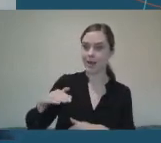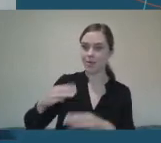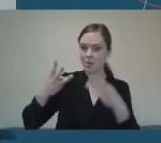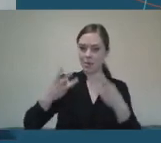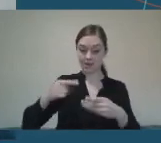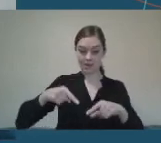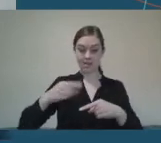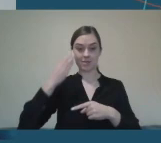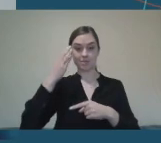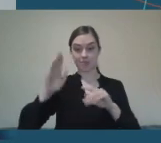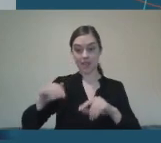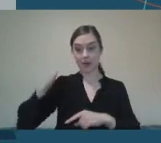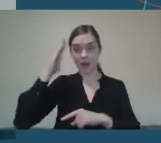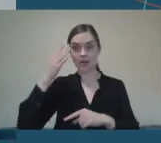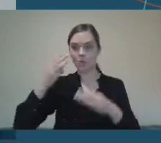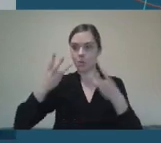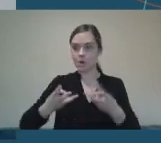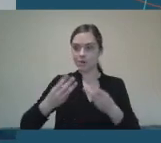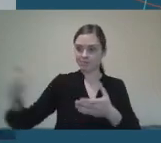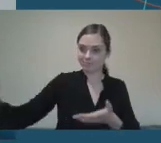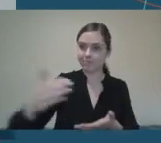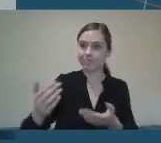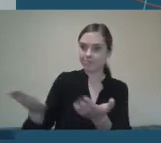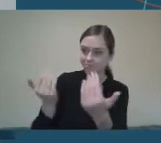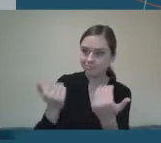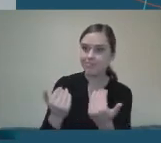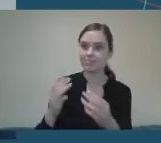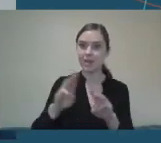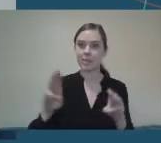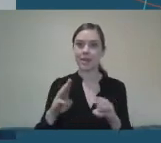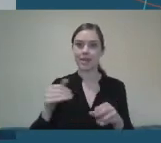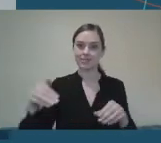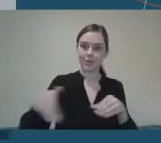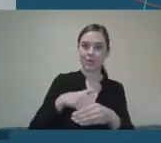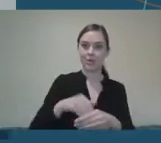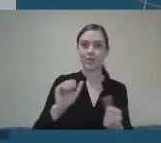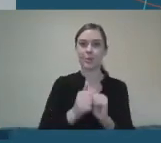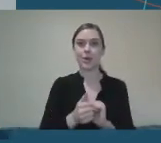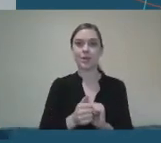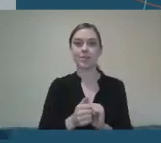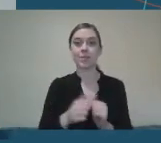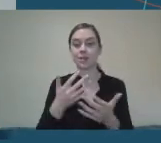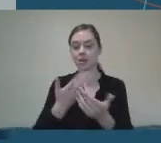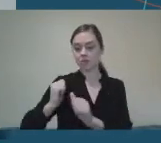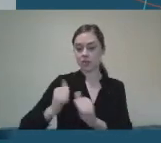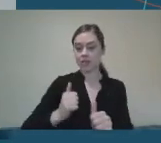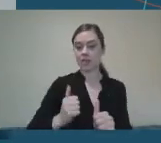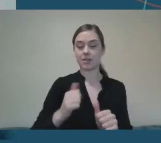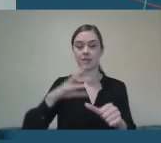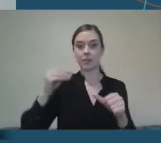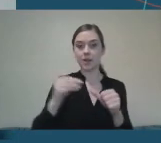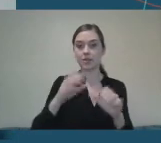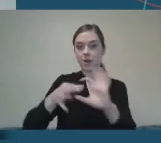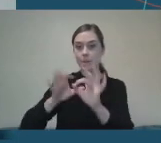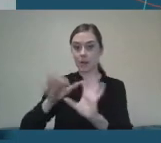playing our sport, and there has been a long tradition of, Special Olympic clubs have been fantastic playing basketball,